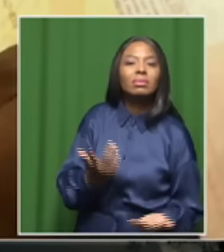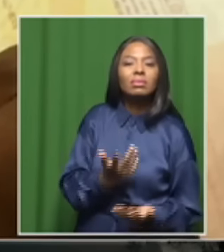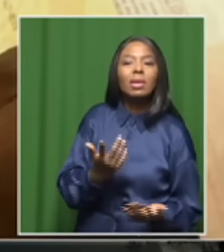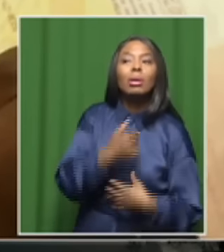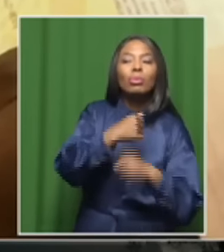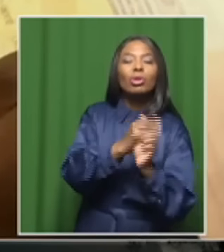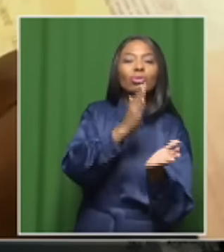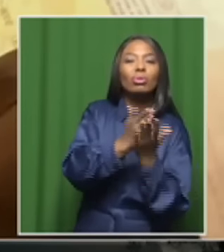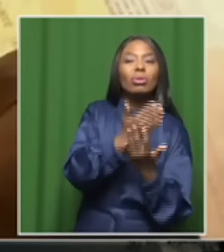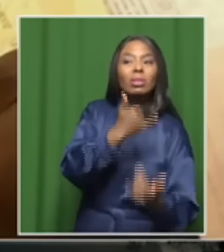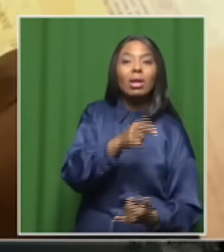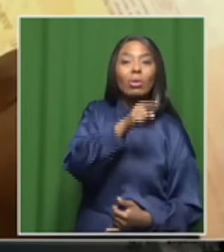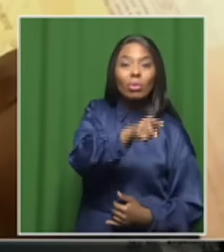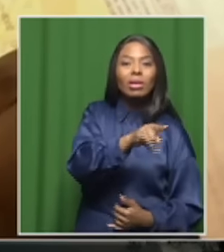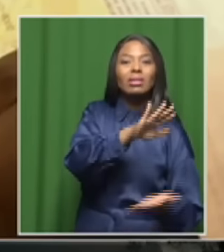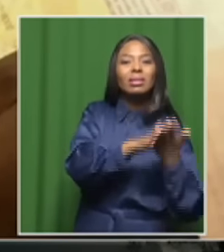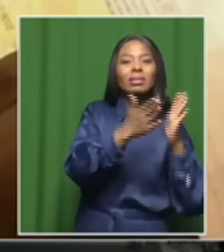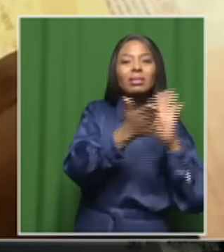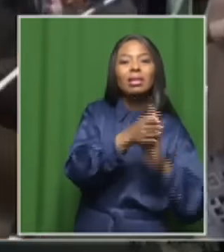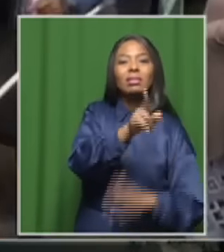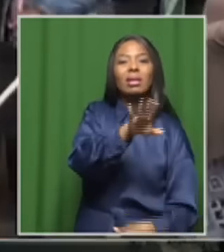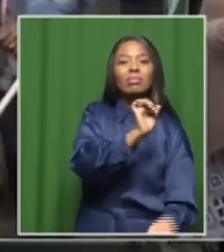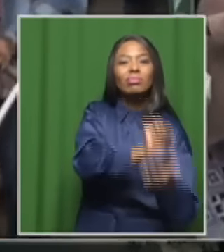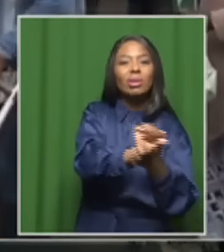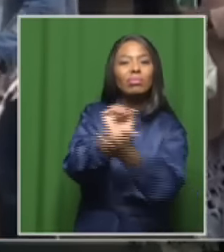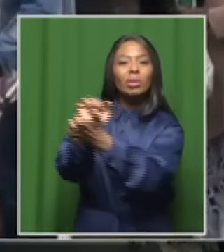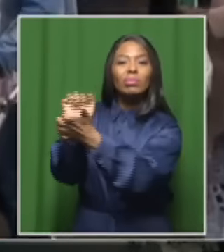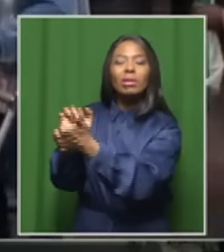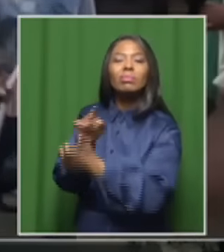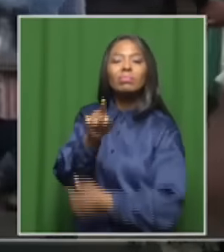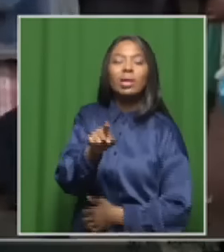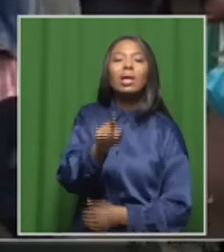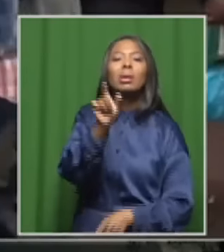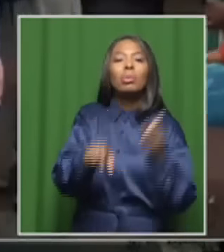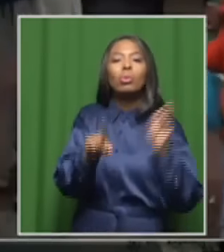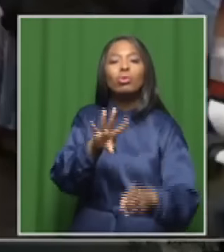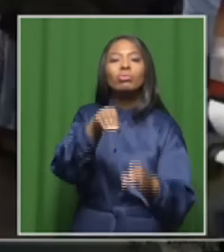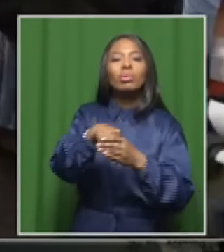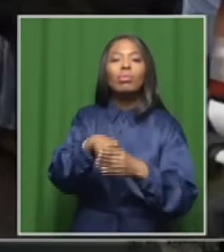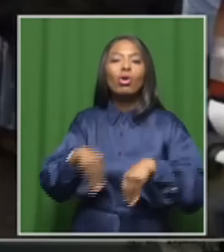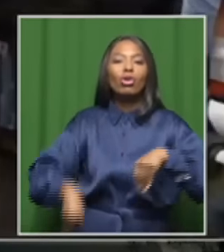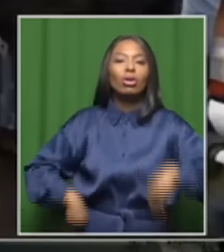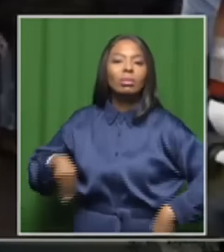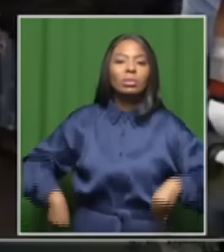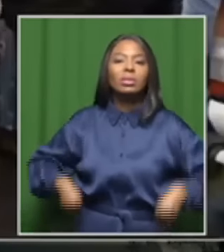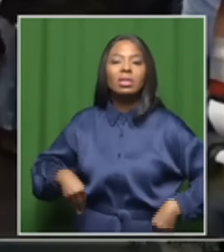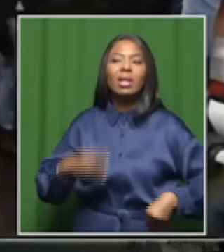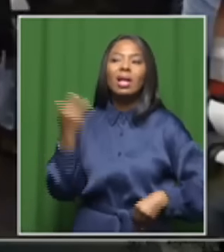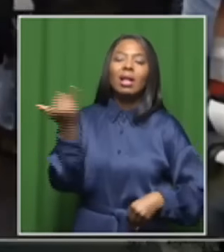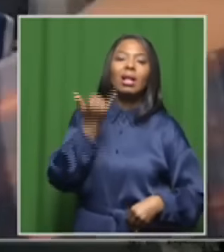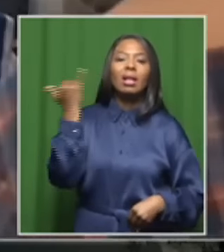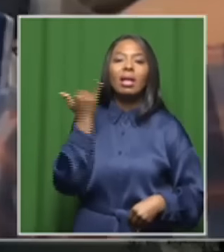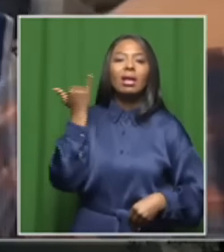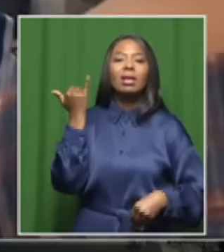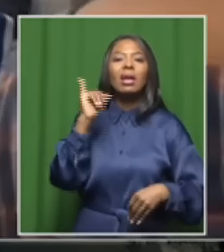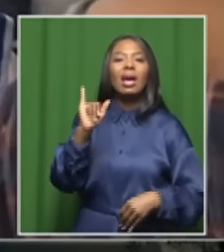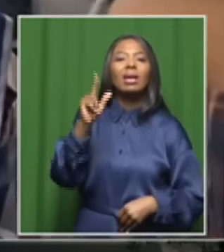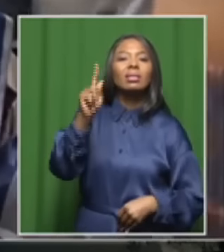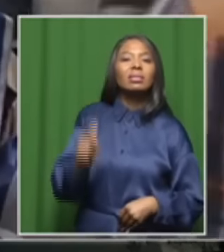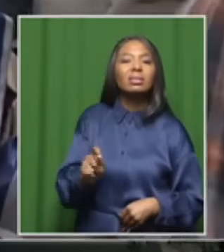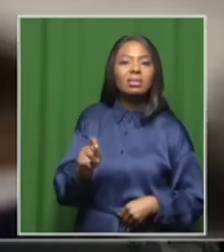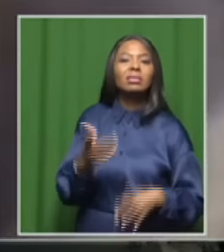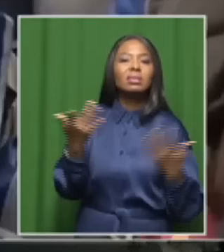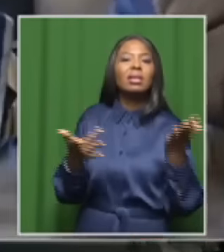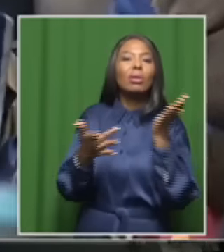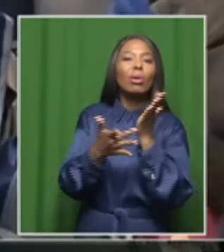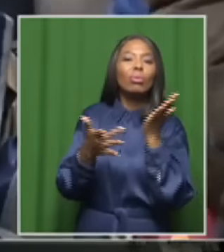actually arrest the scourge of corruption? In terms of digitization, for example,